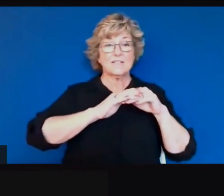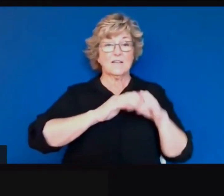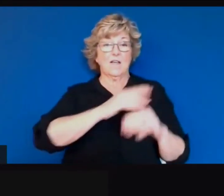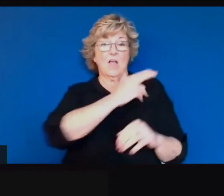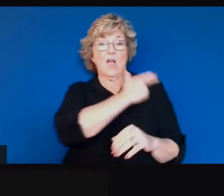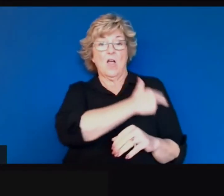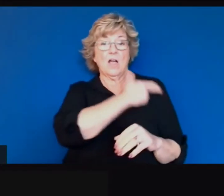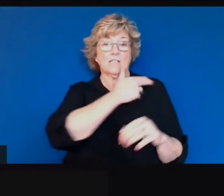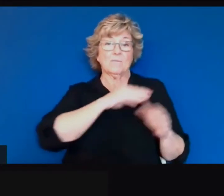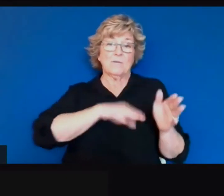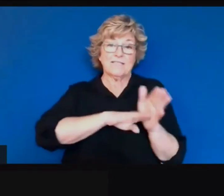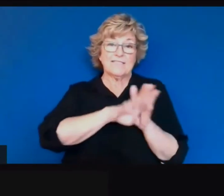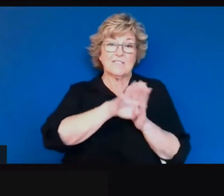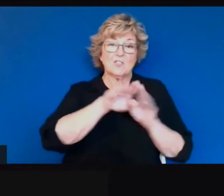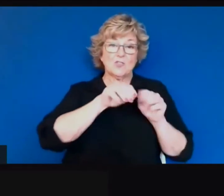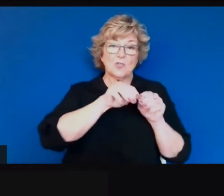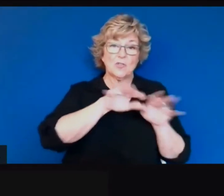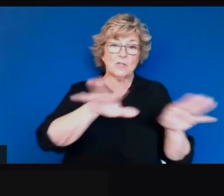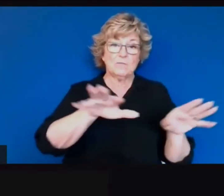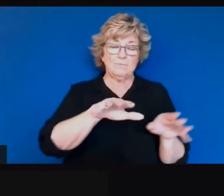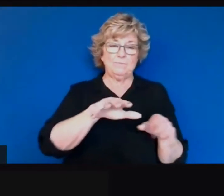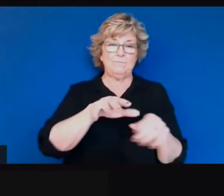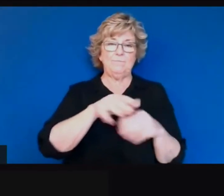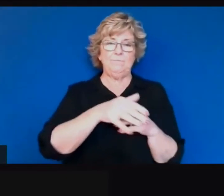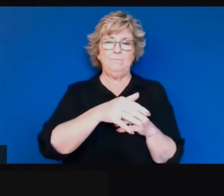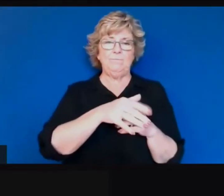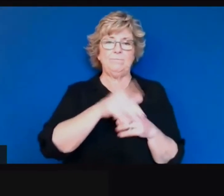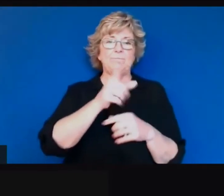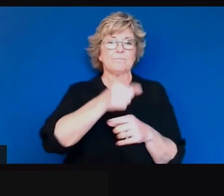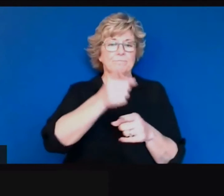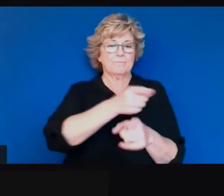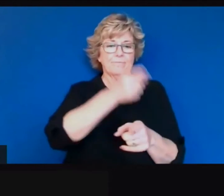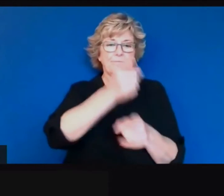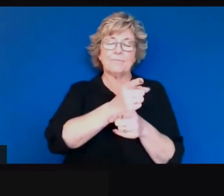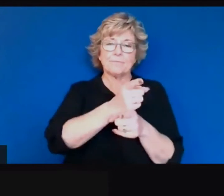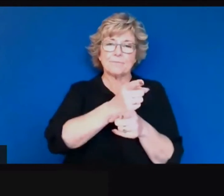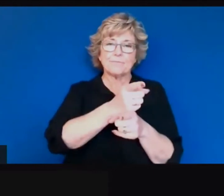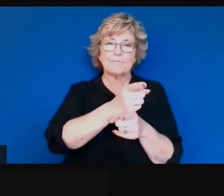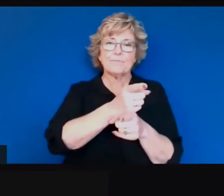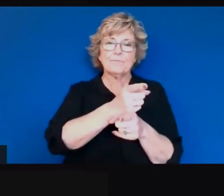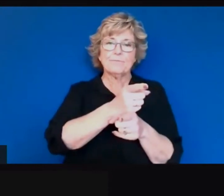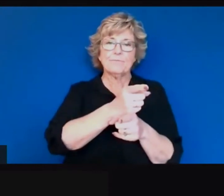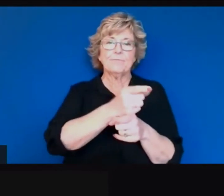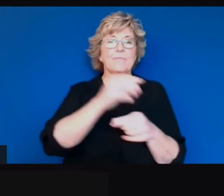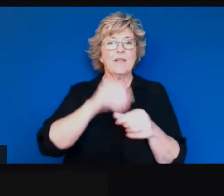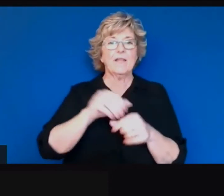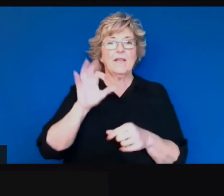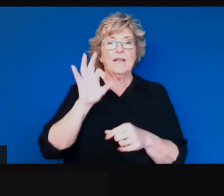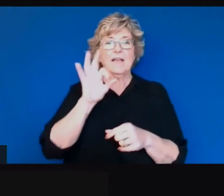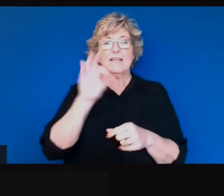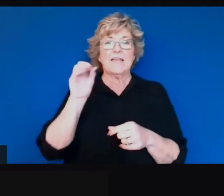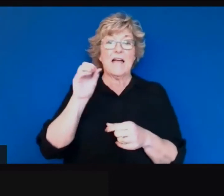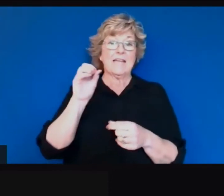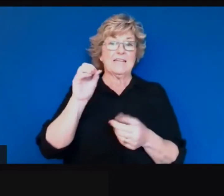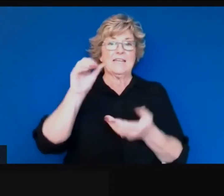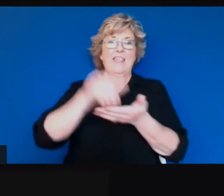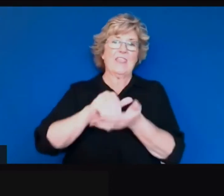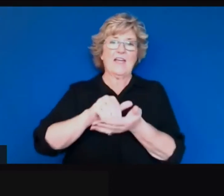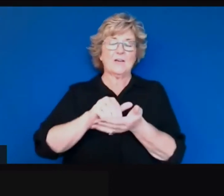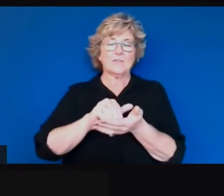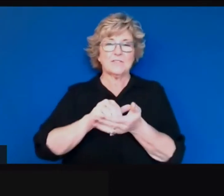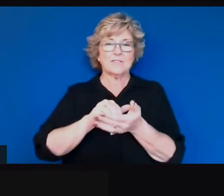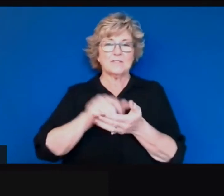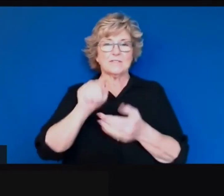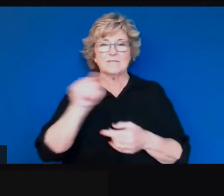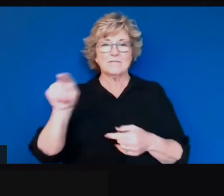hospital surge. You're correct. Some of the modeling suggests in that 90,000+ range. We are